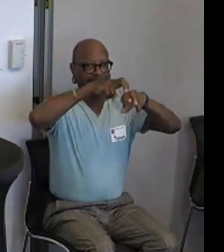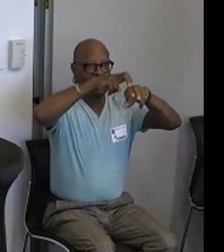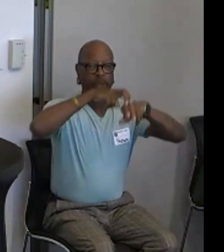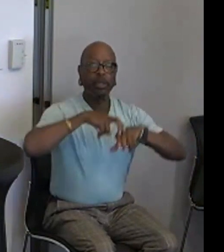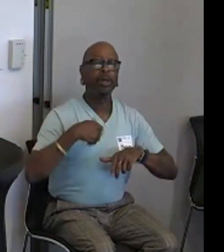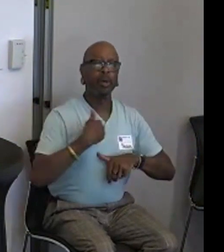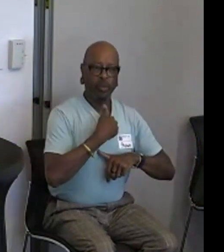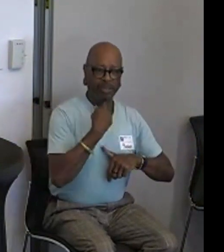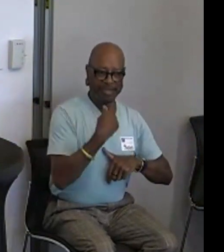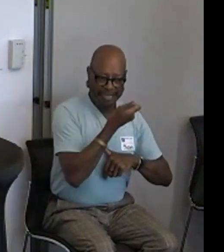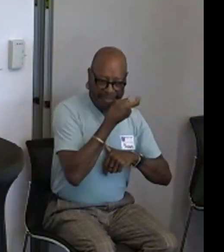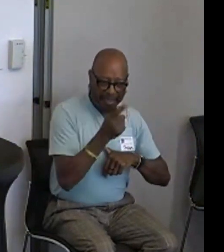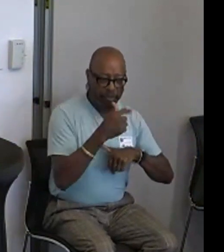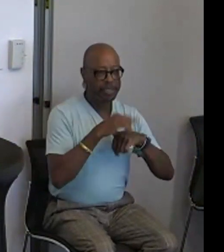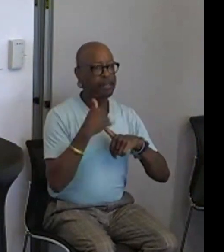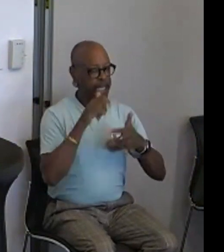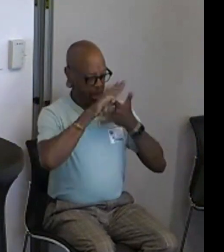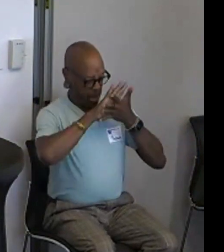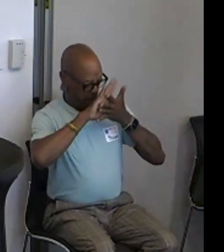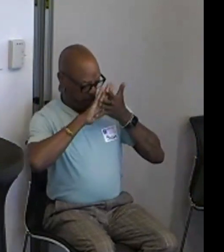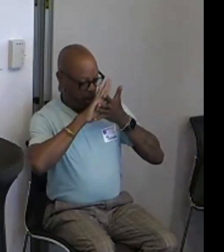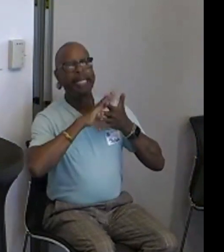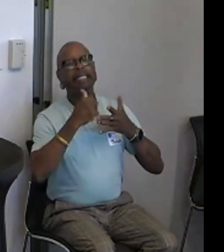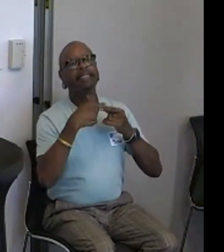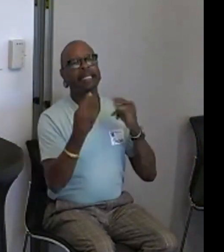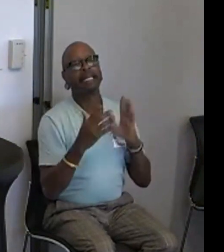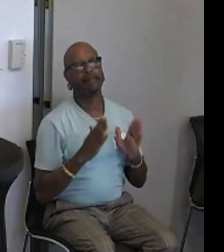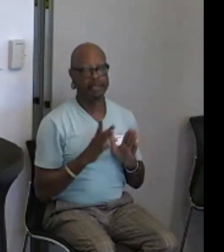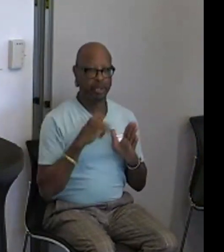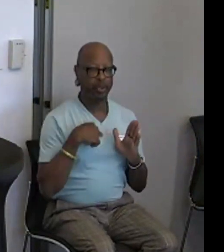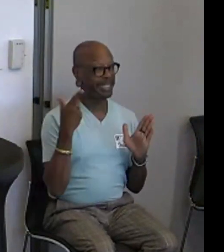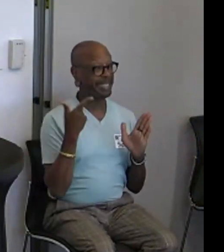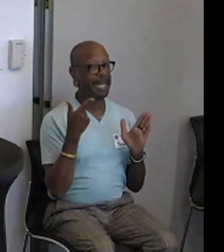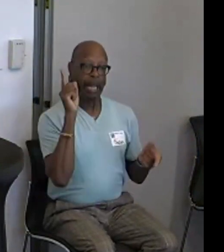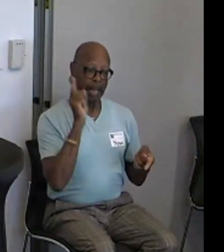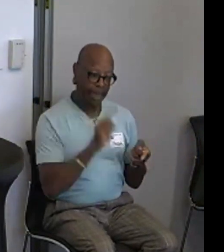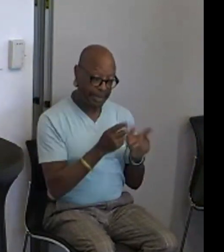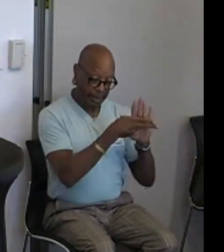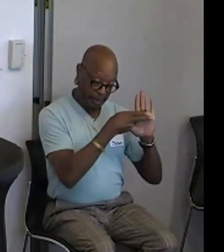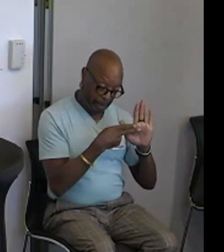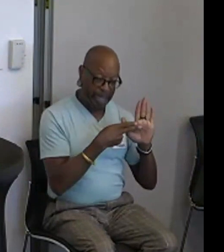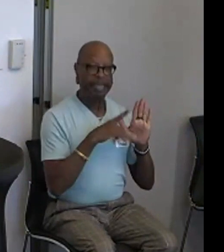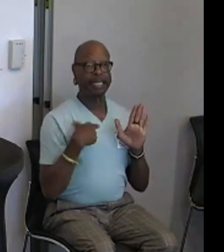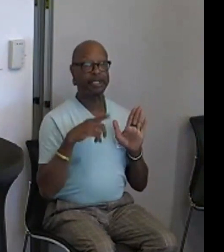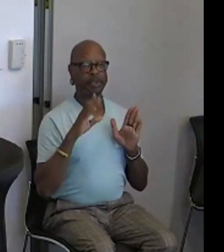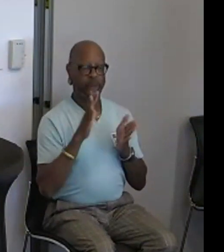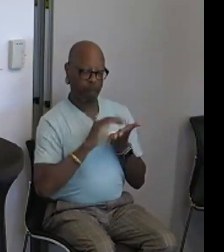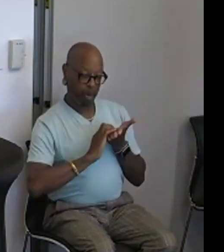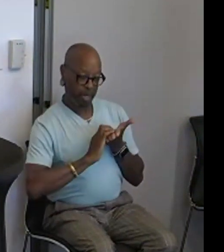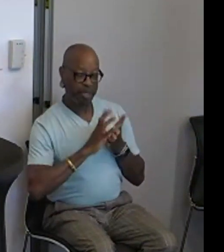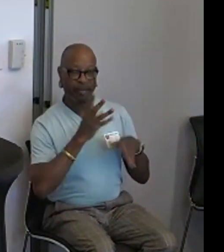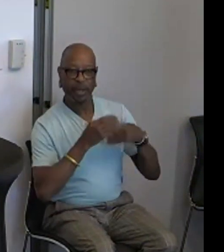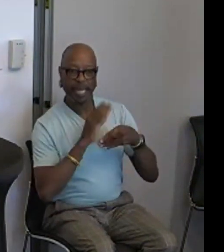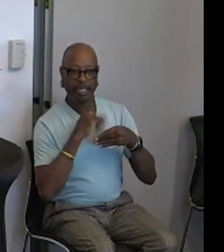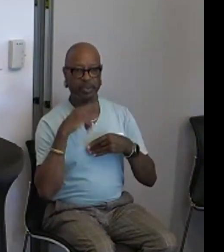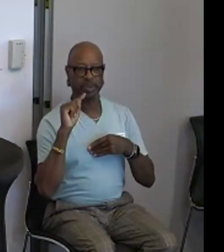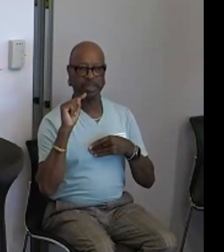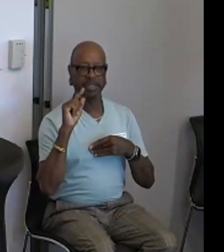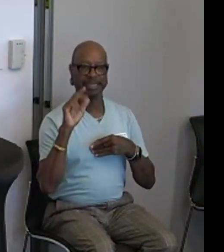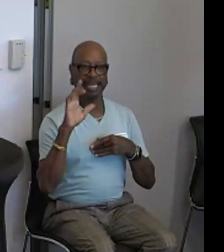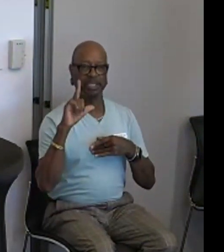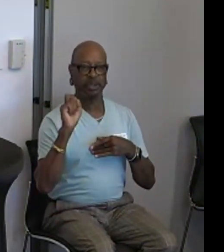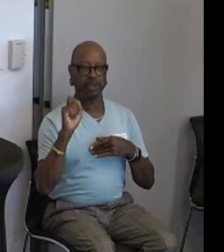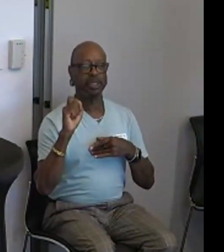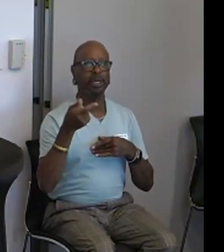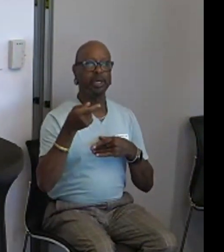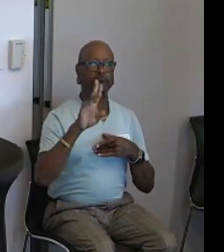times, clutter is the enemy. So the less labeling you in Braille you have to put on a tactile graphic, the more space